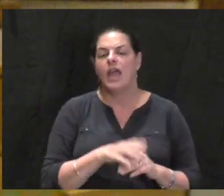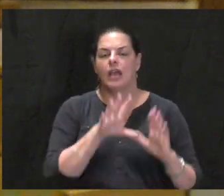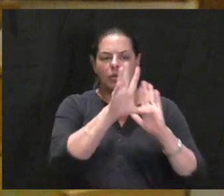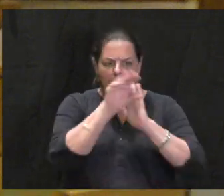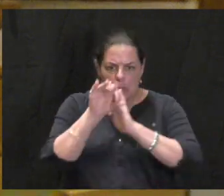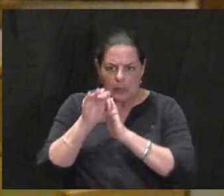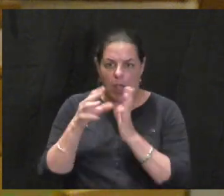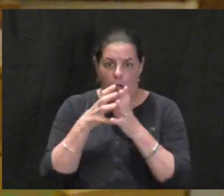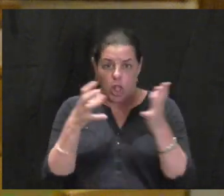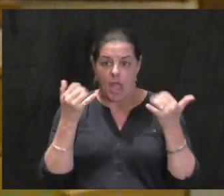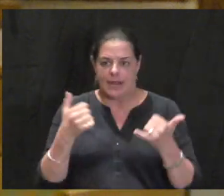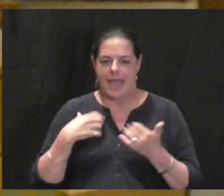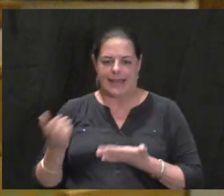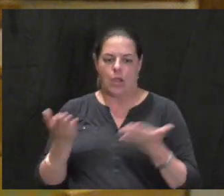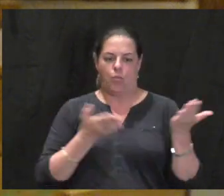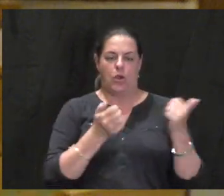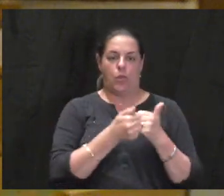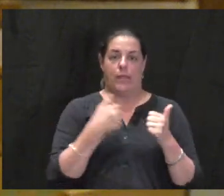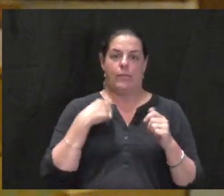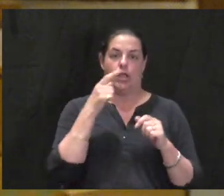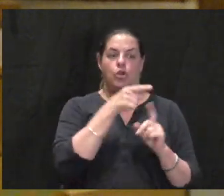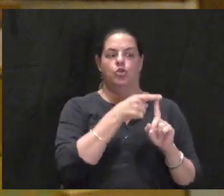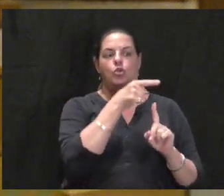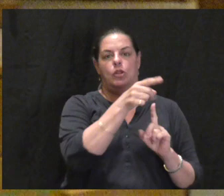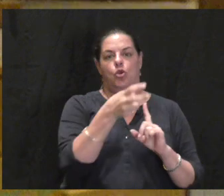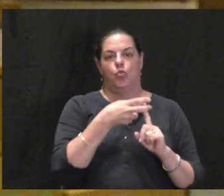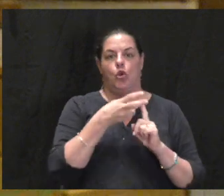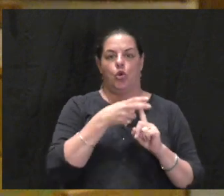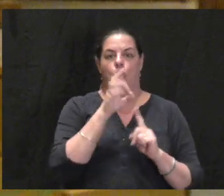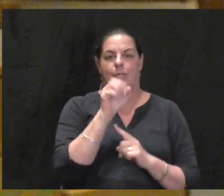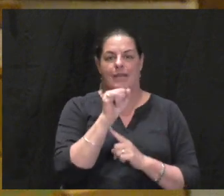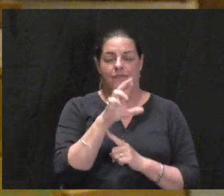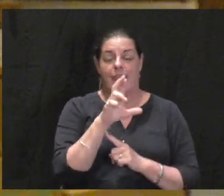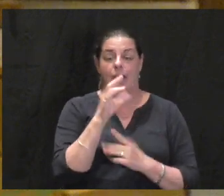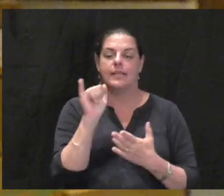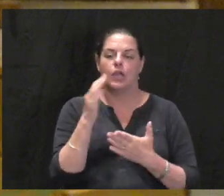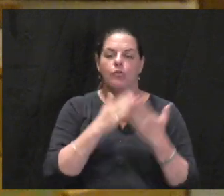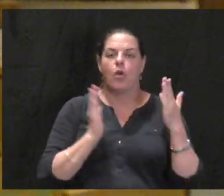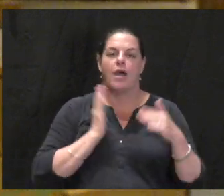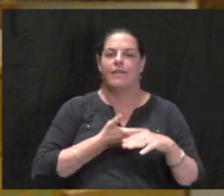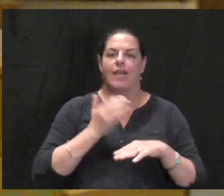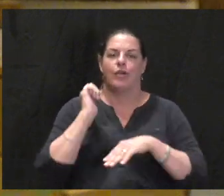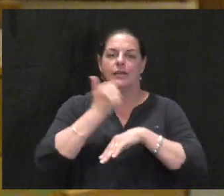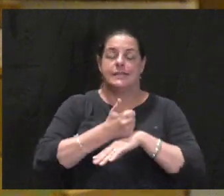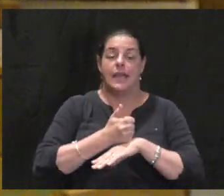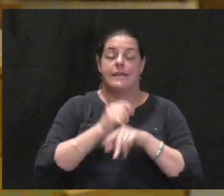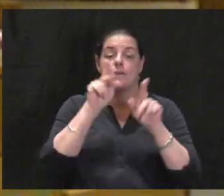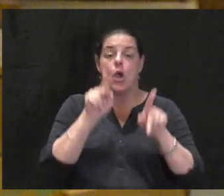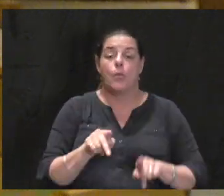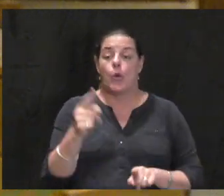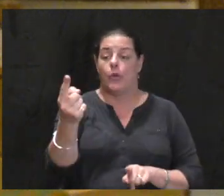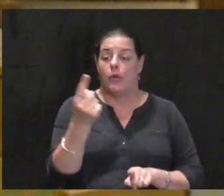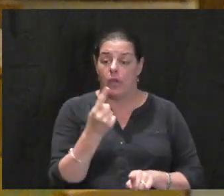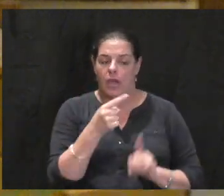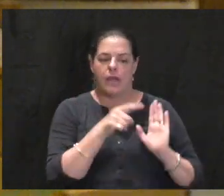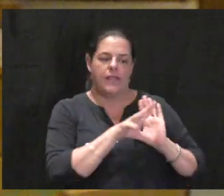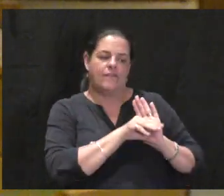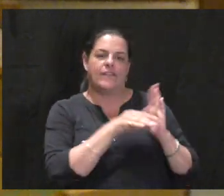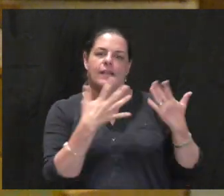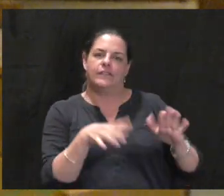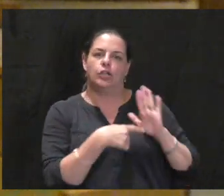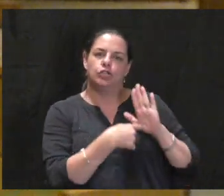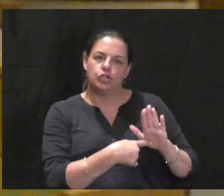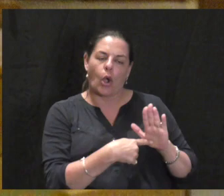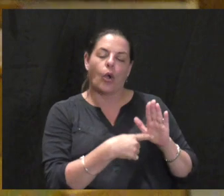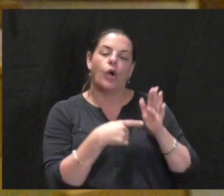our superintendent, it gives you a really nice high-level overview of what it's like to live, work, and play in Knoxville. That video is also now the